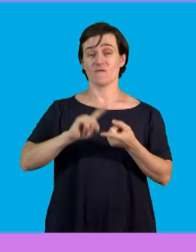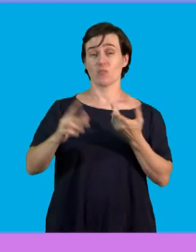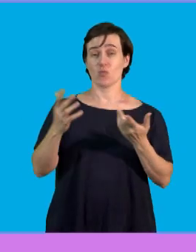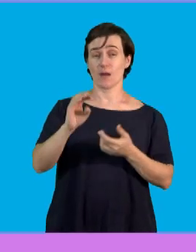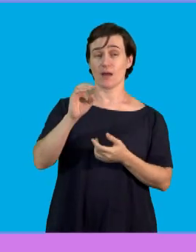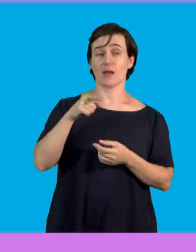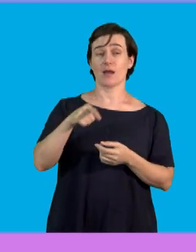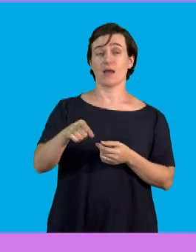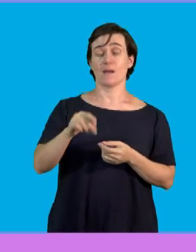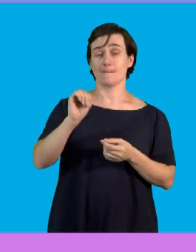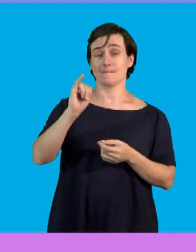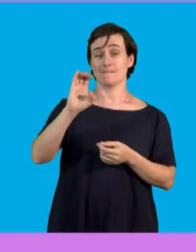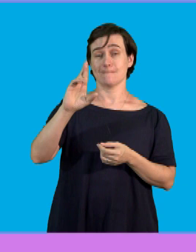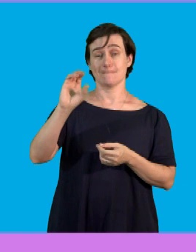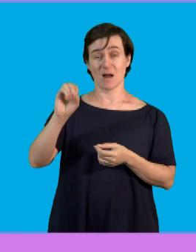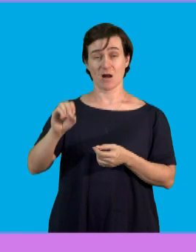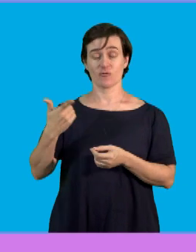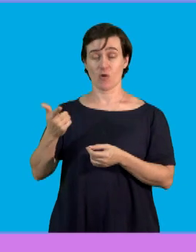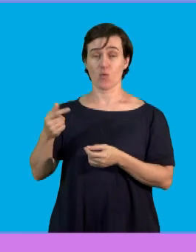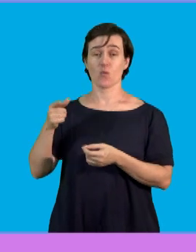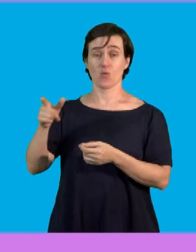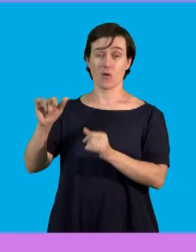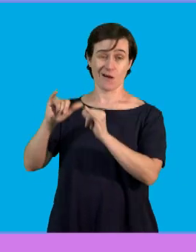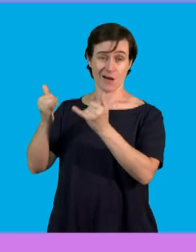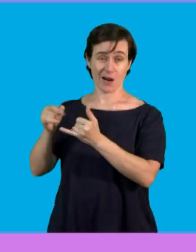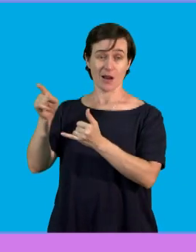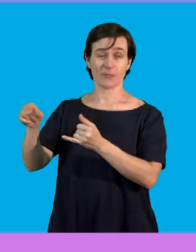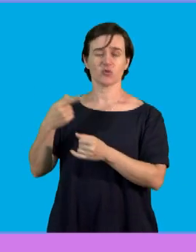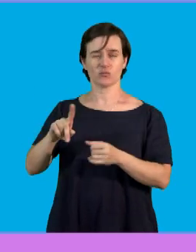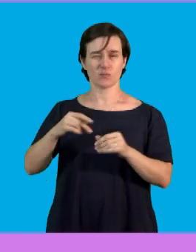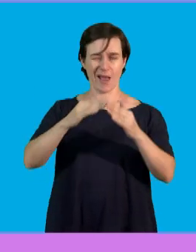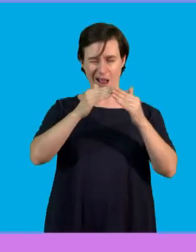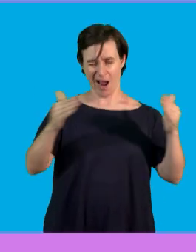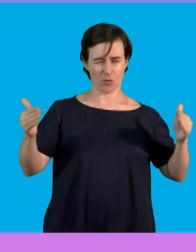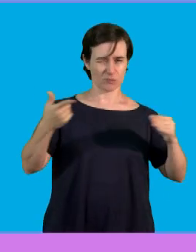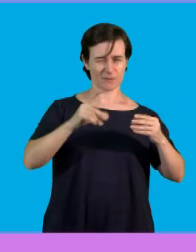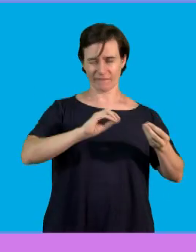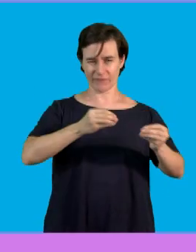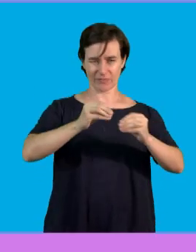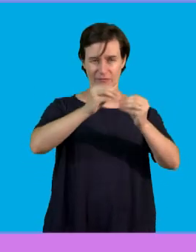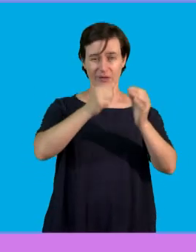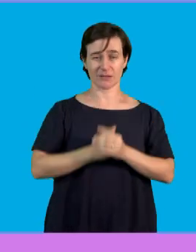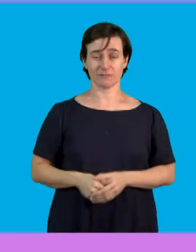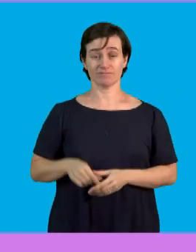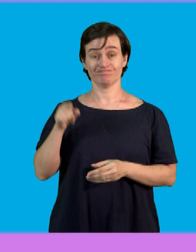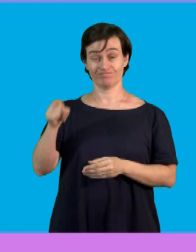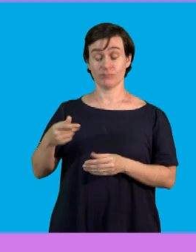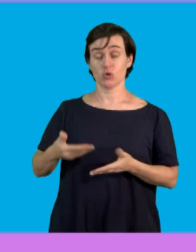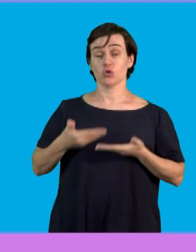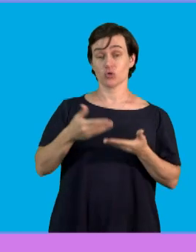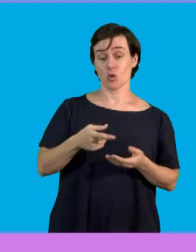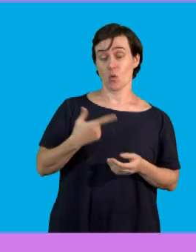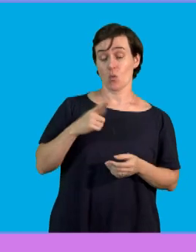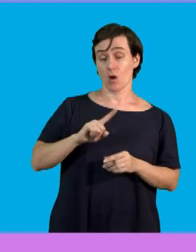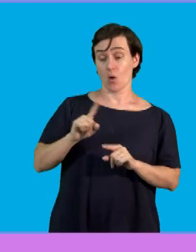his house. The loan document from micro lenders shows the repayment options in rands. So we need